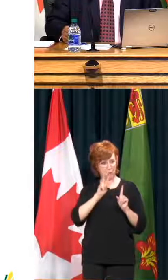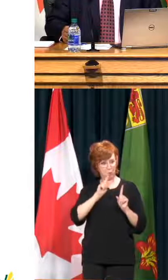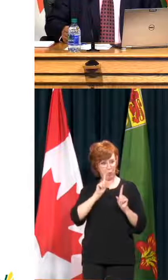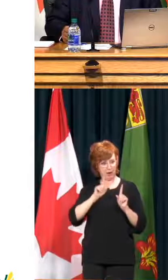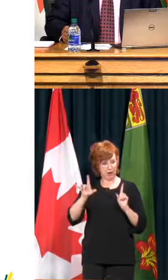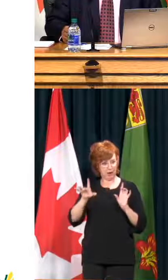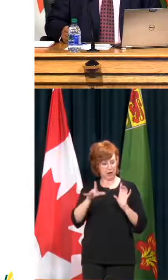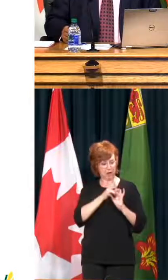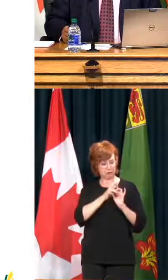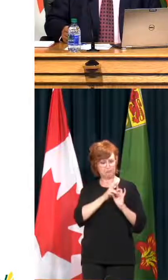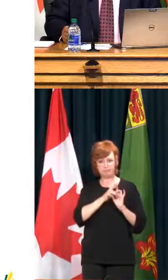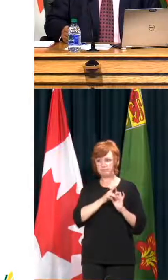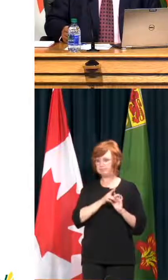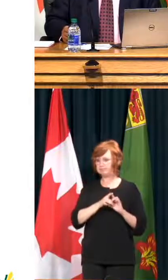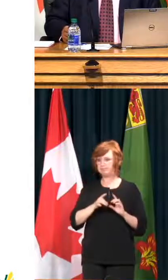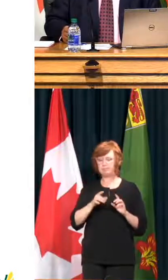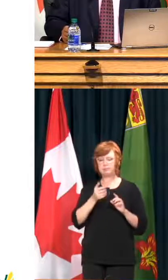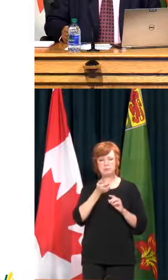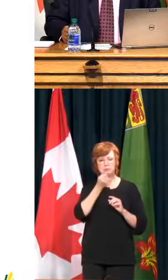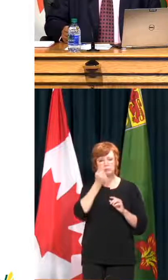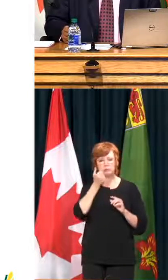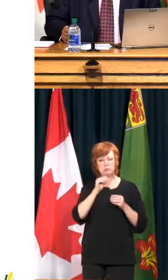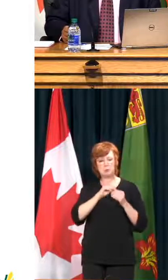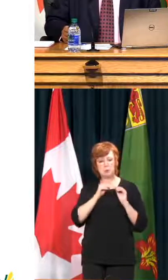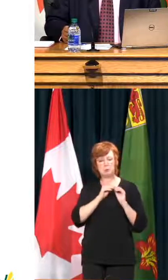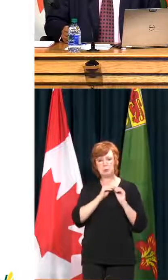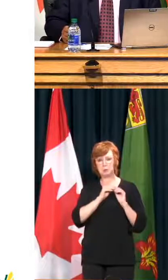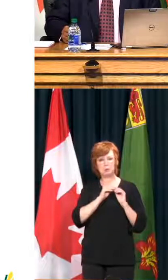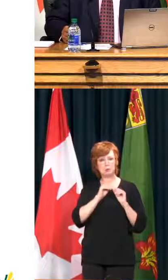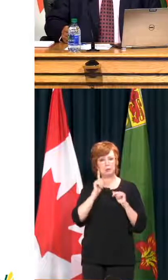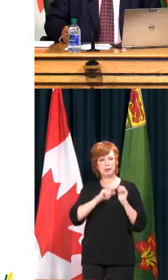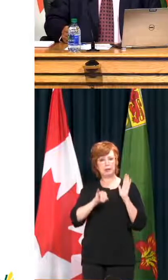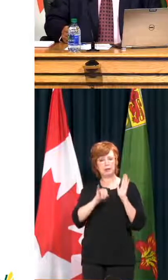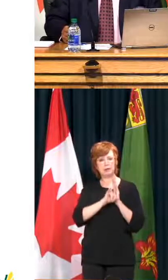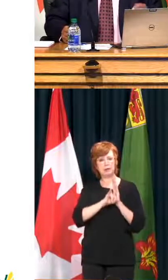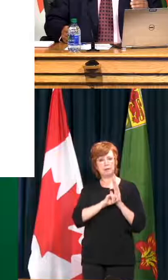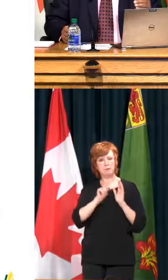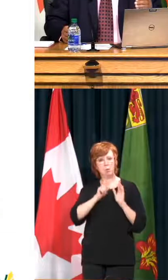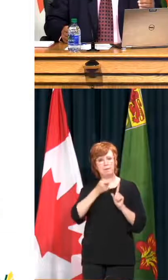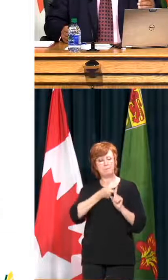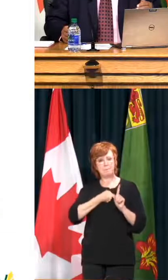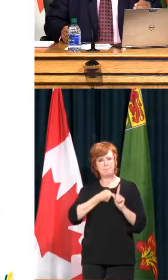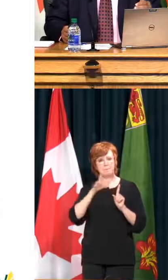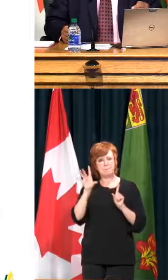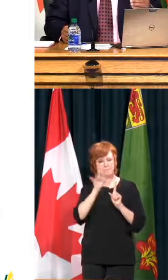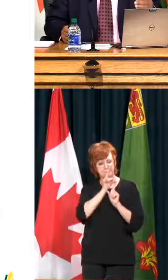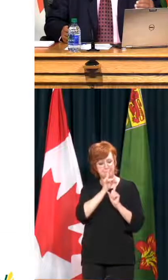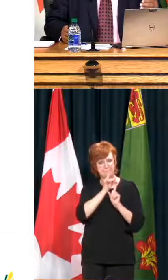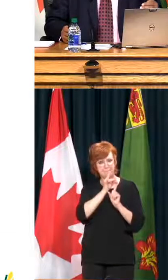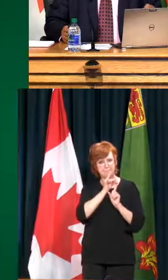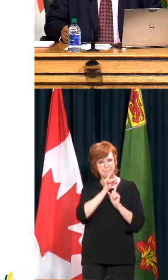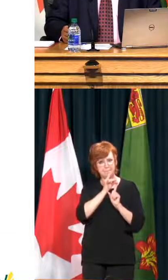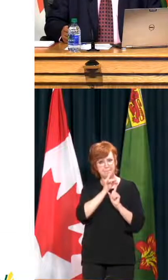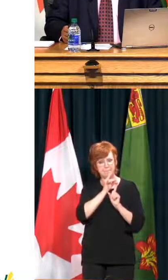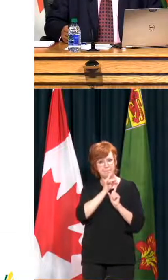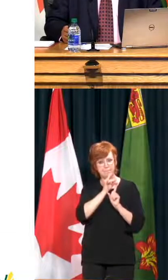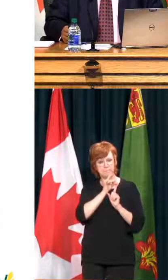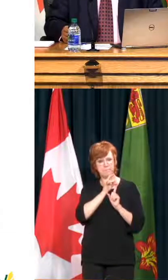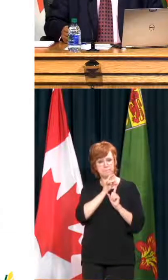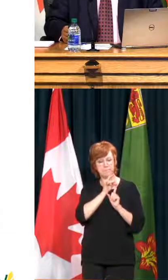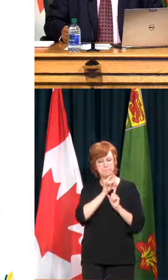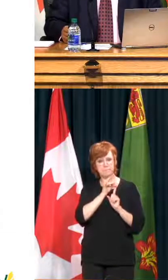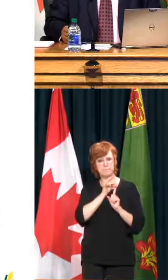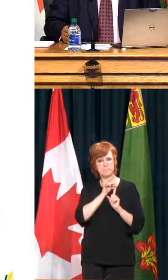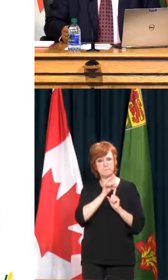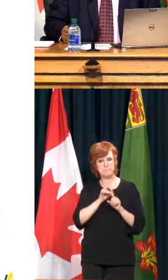can't be identified, that's another number that we need to watch closely, because what that will mean is that, again, we're losing